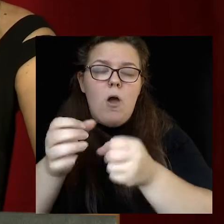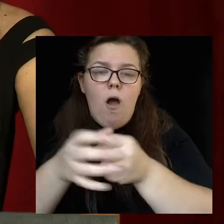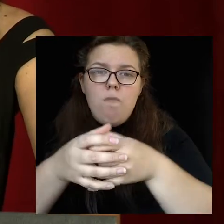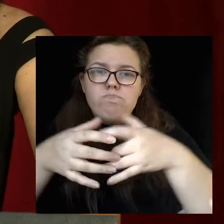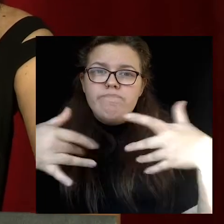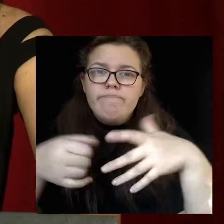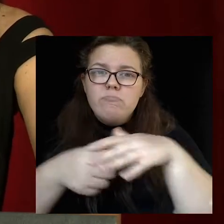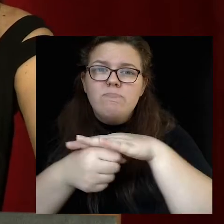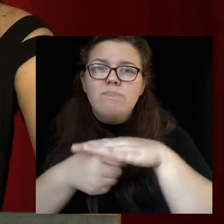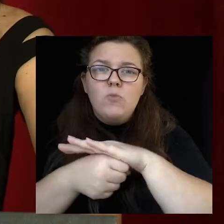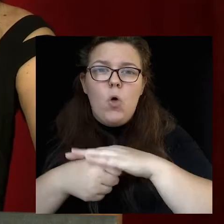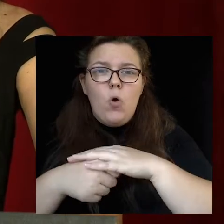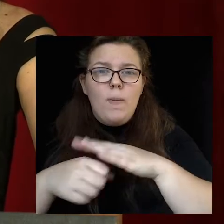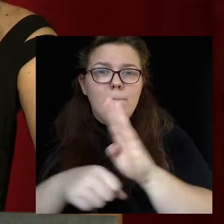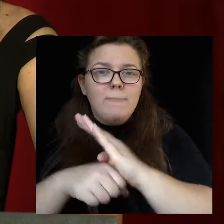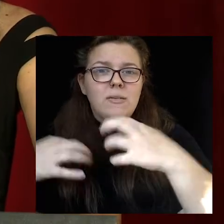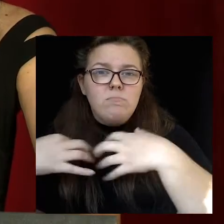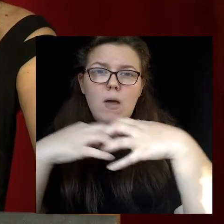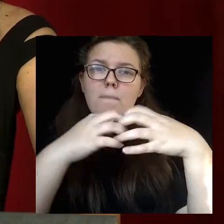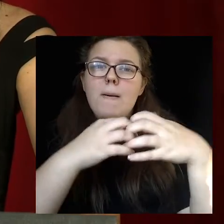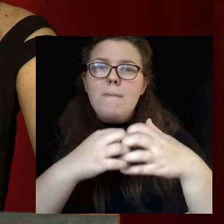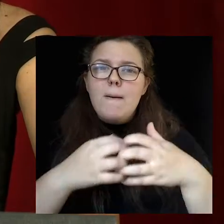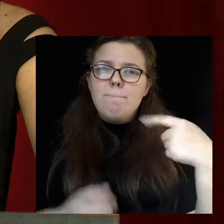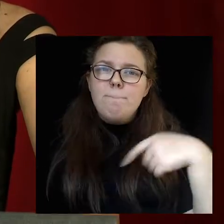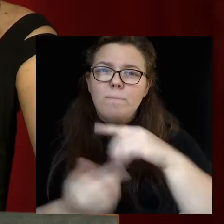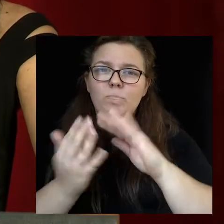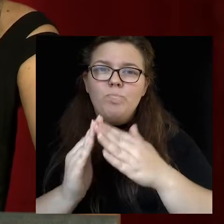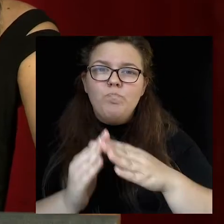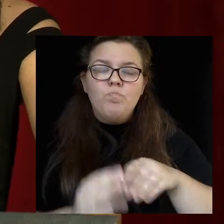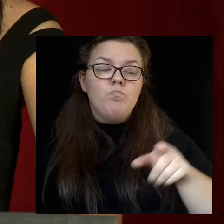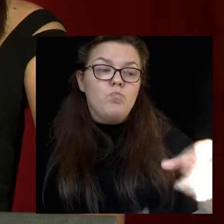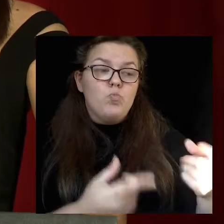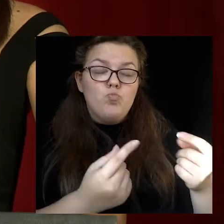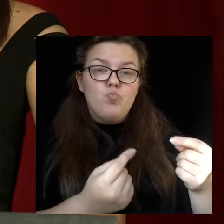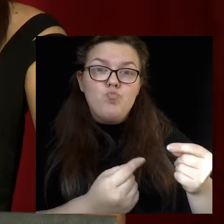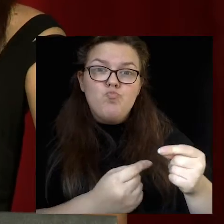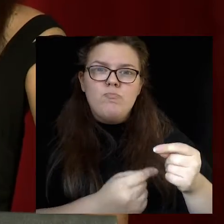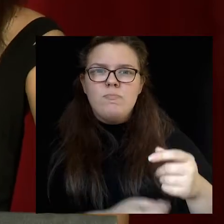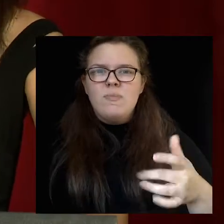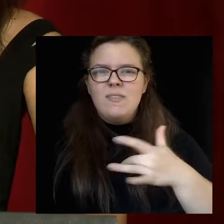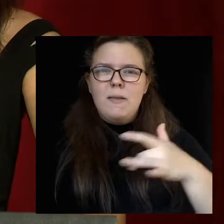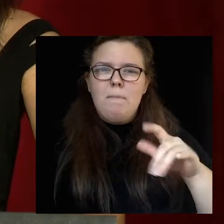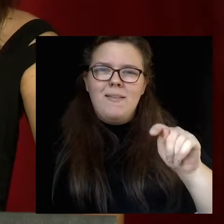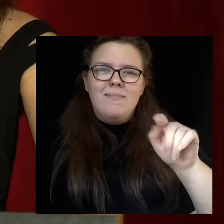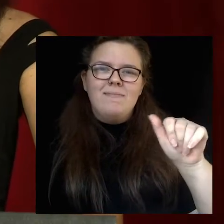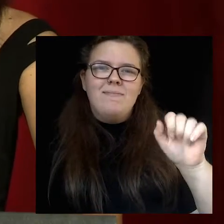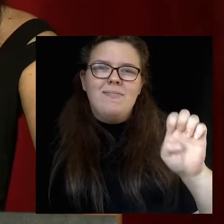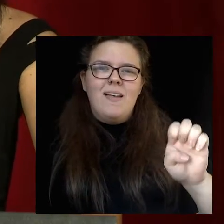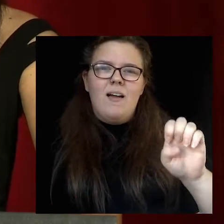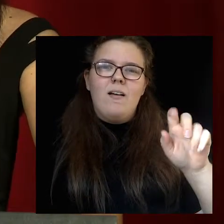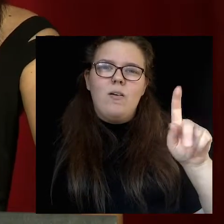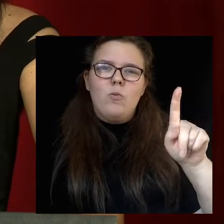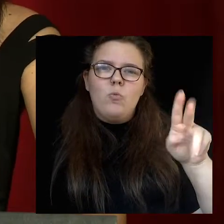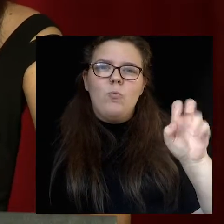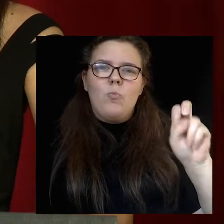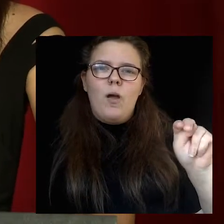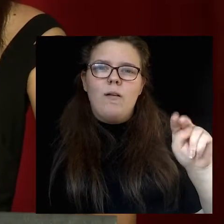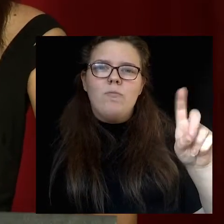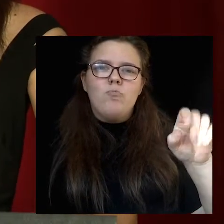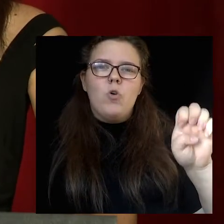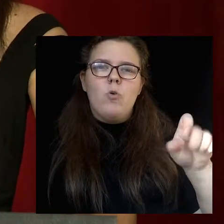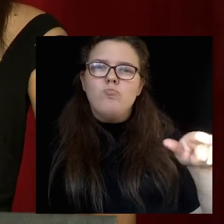the ever-growing local entrepreneurial efforts in our community. Joy spends most of her time practicing Taekwondo as